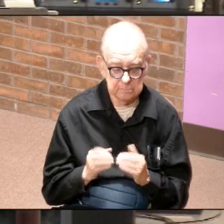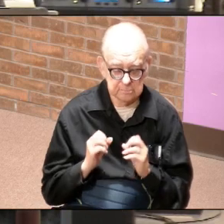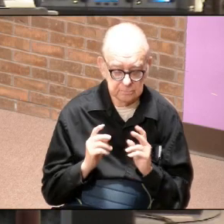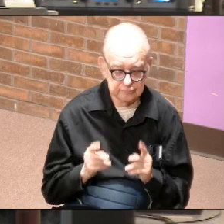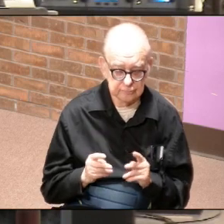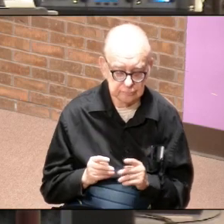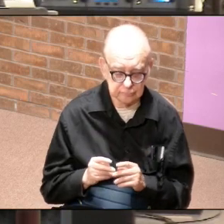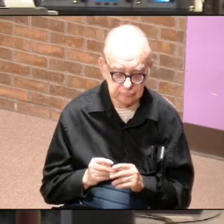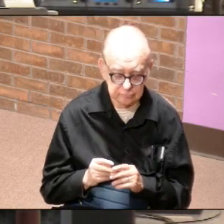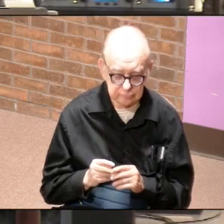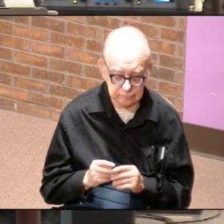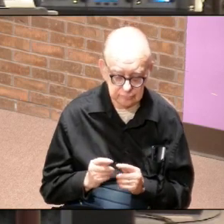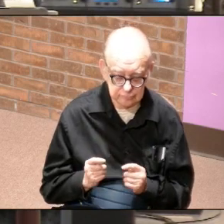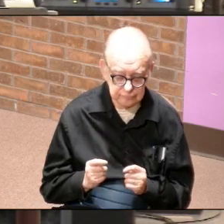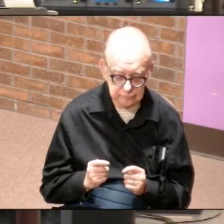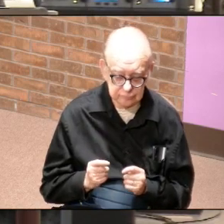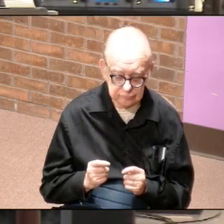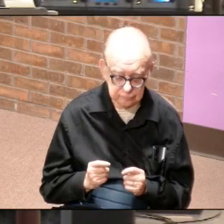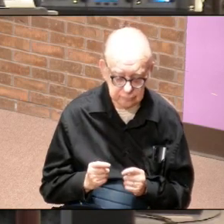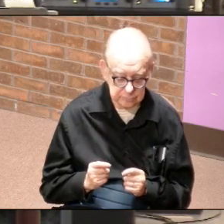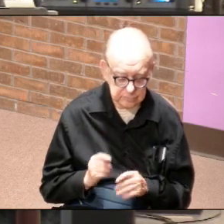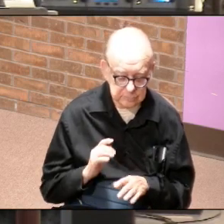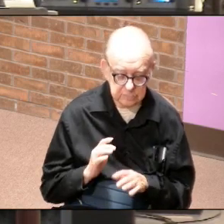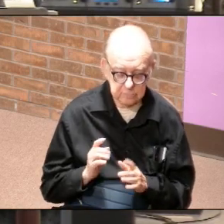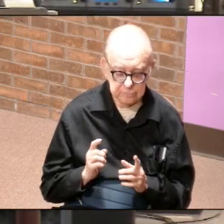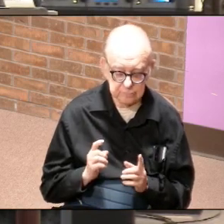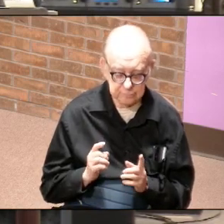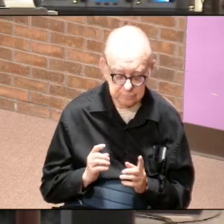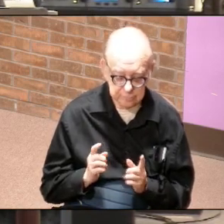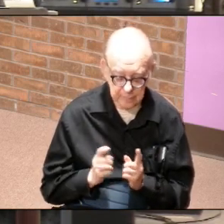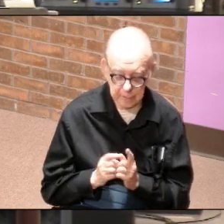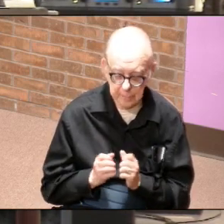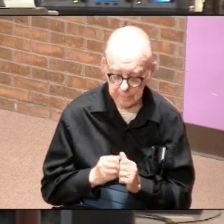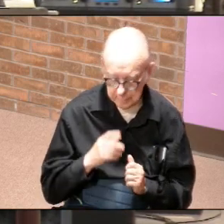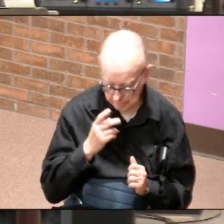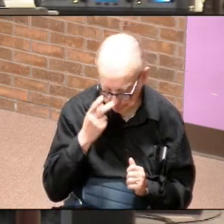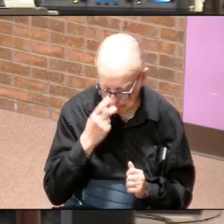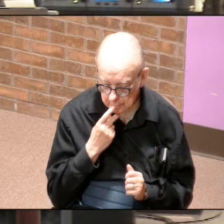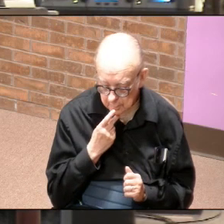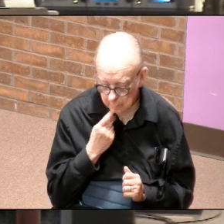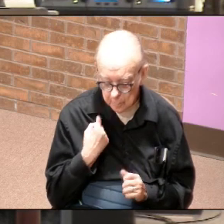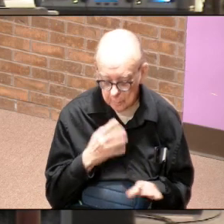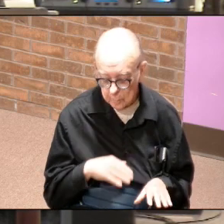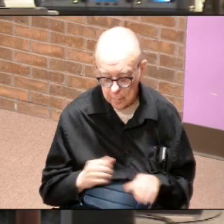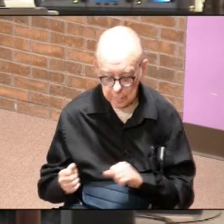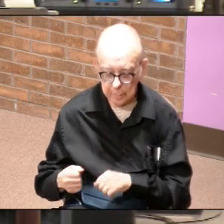Okay, so we tried to get in touch with them and we couldn't. We walked away.